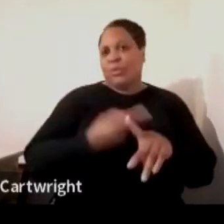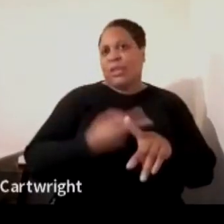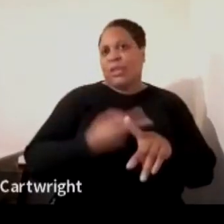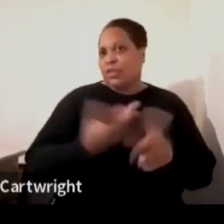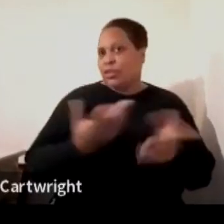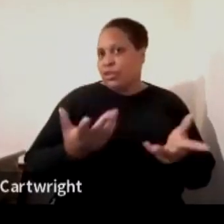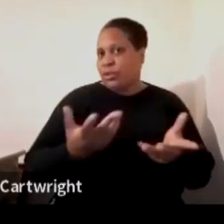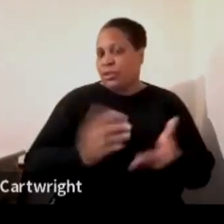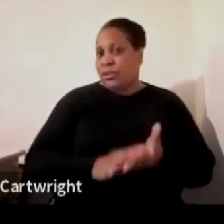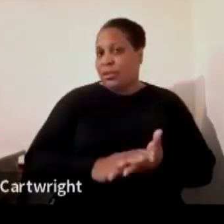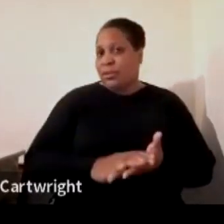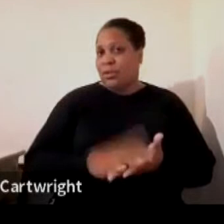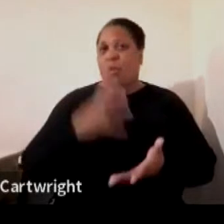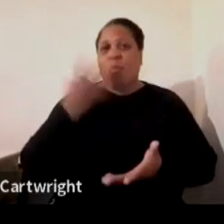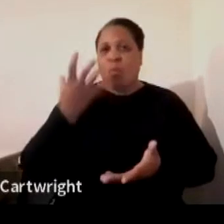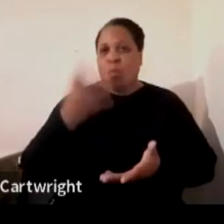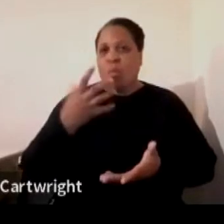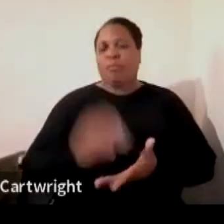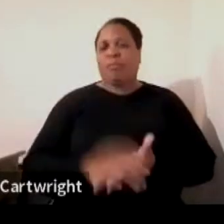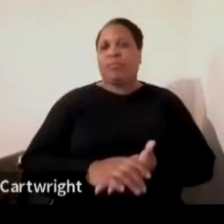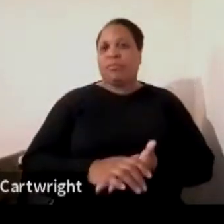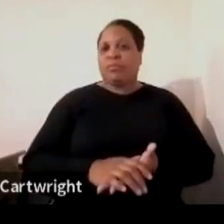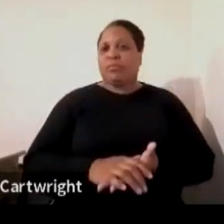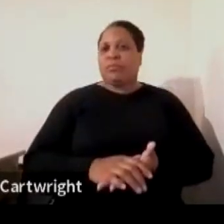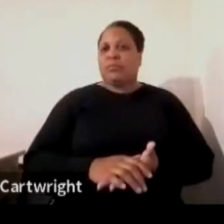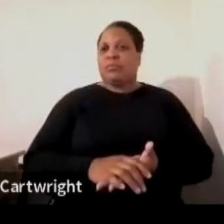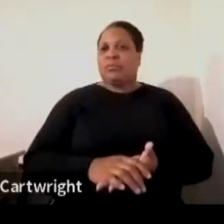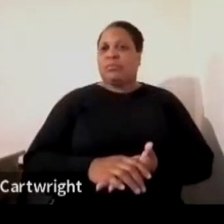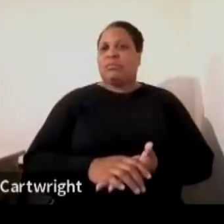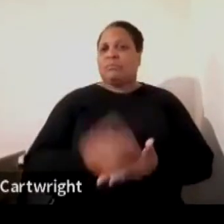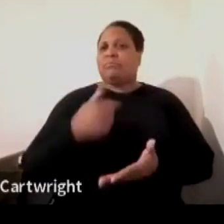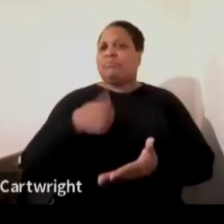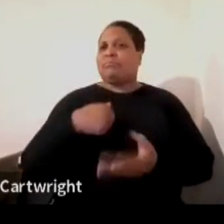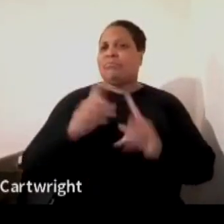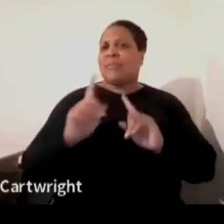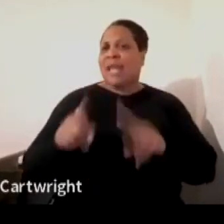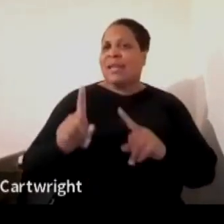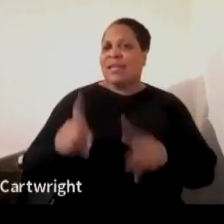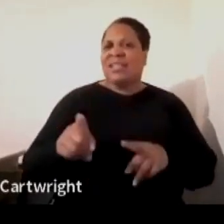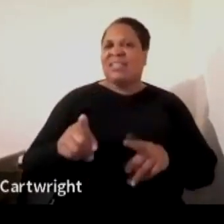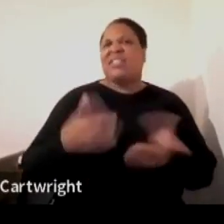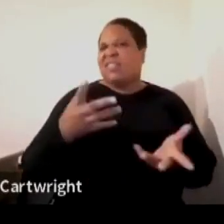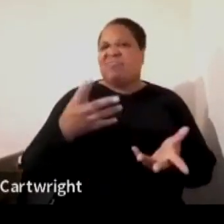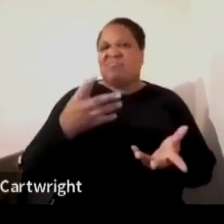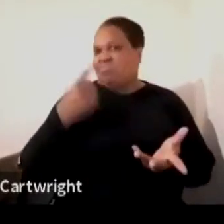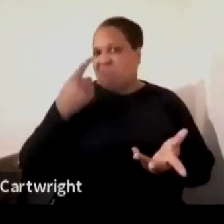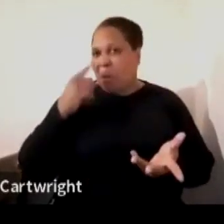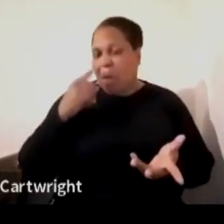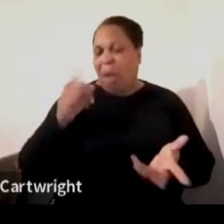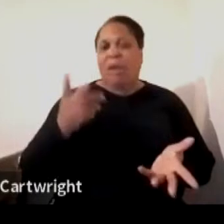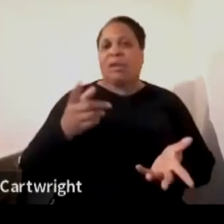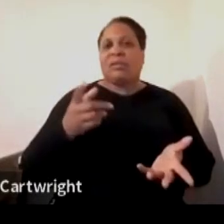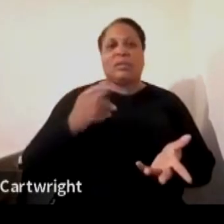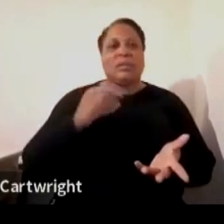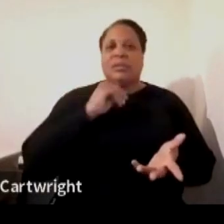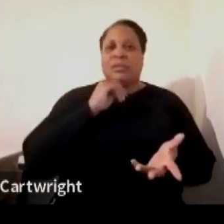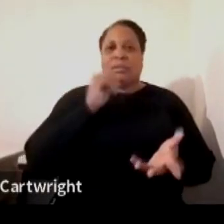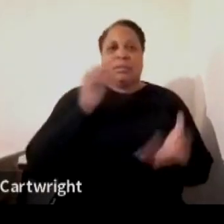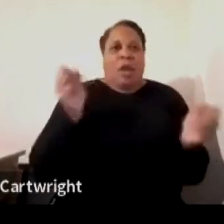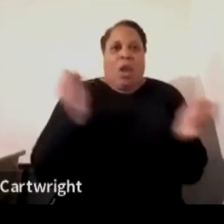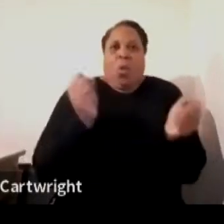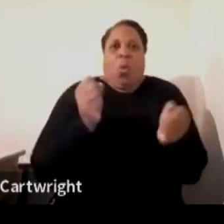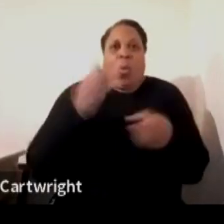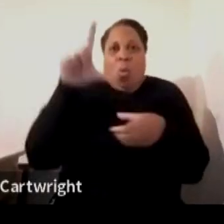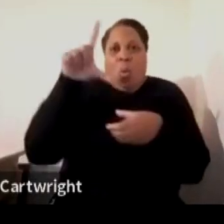Who'd like to take that? I can take that if you don't mind. It's definitely not a cold liquid